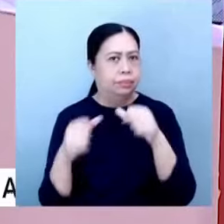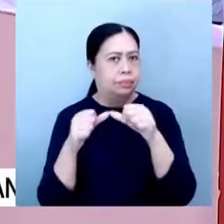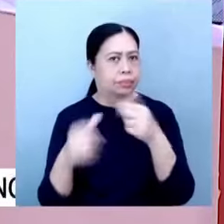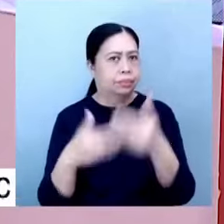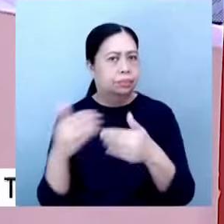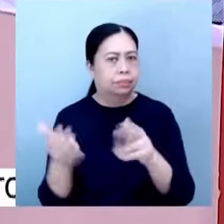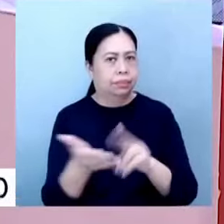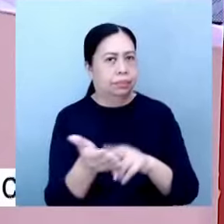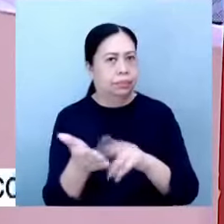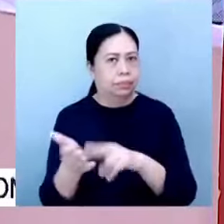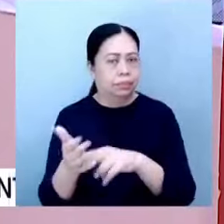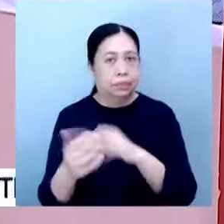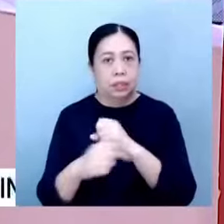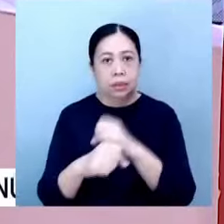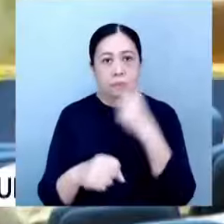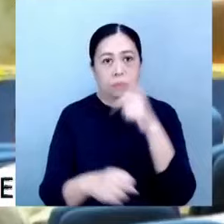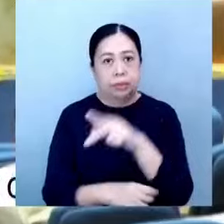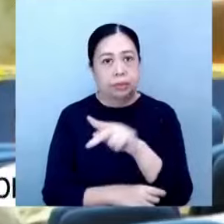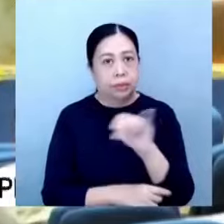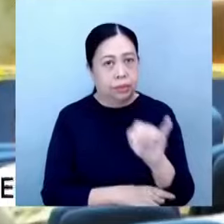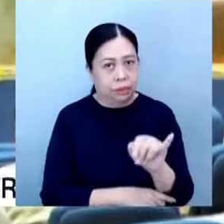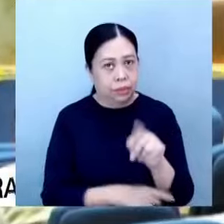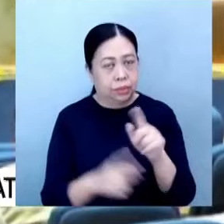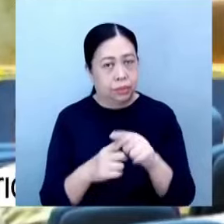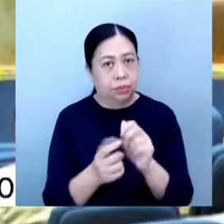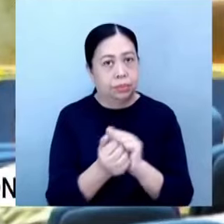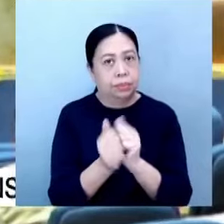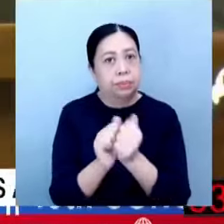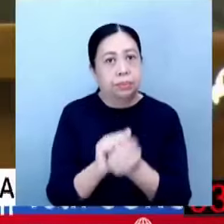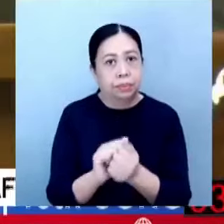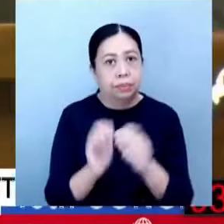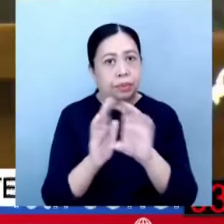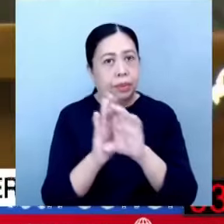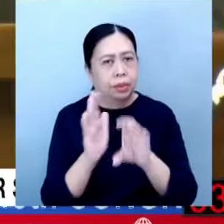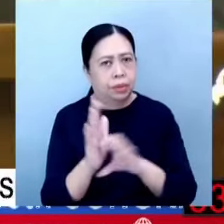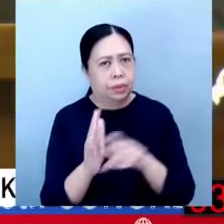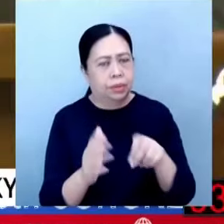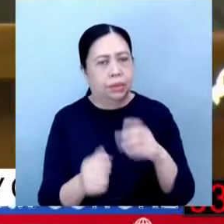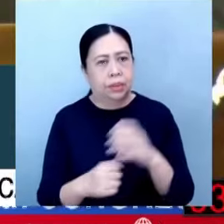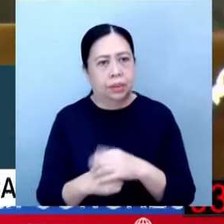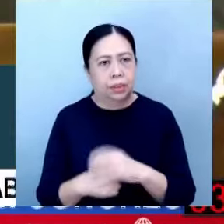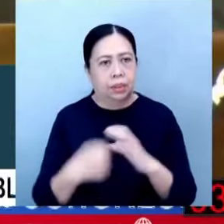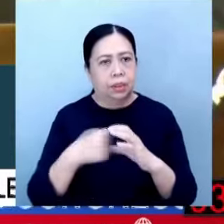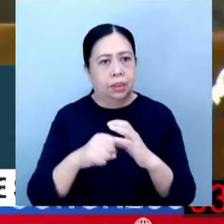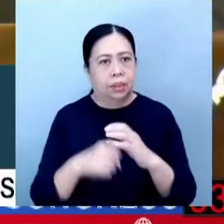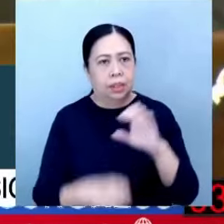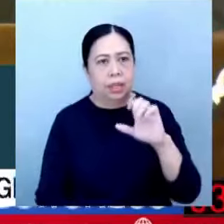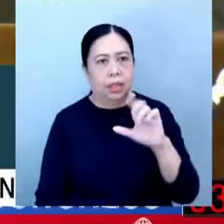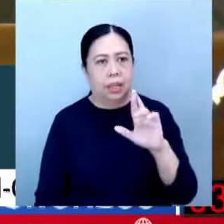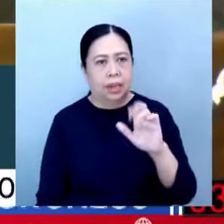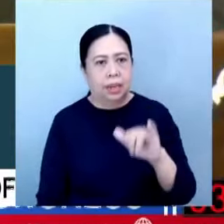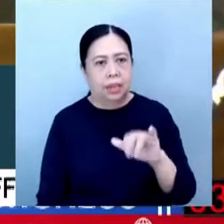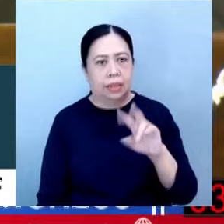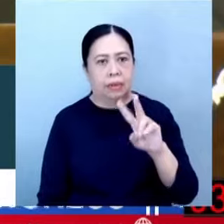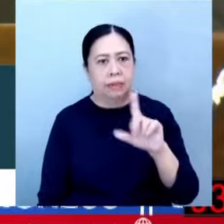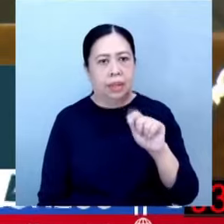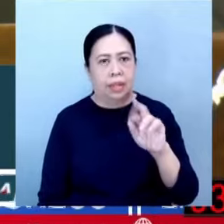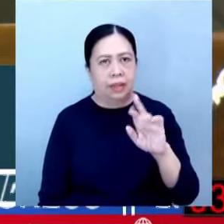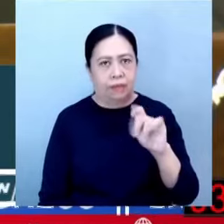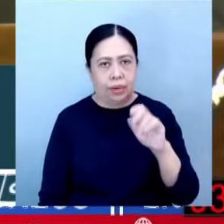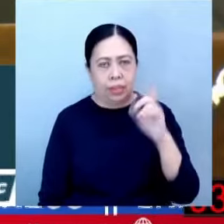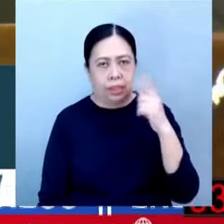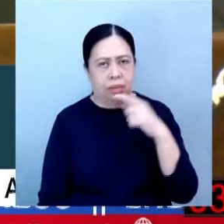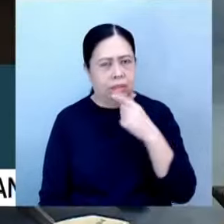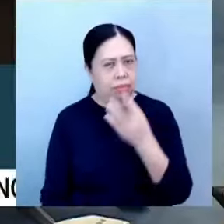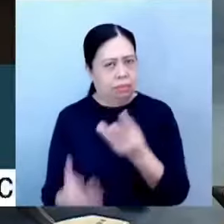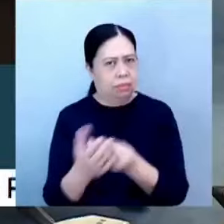signature campaign for a people's initiative to amend the charter. Camarines Sur Representative El Rey Villafuerte says bribery